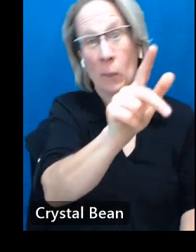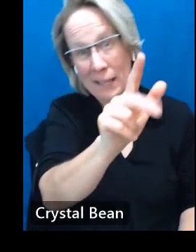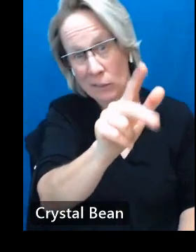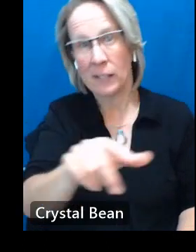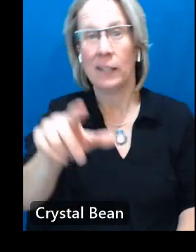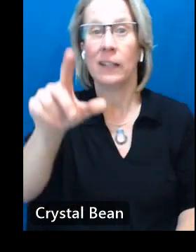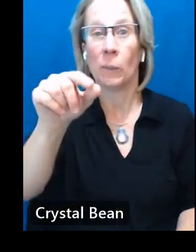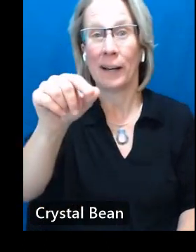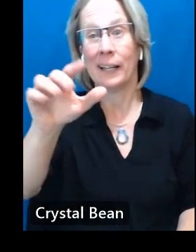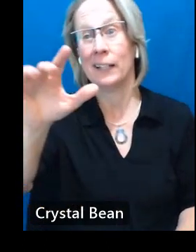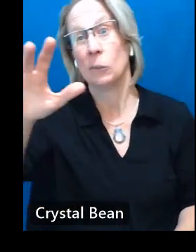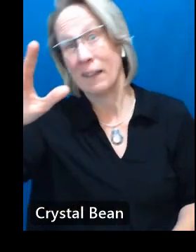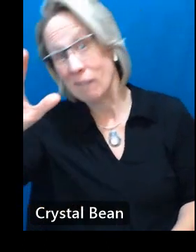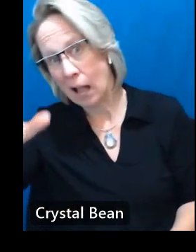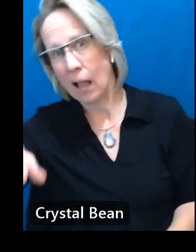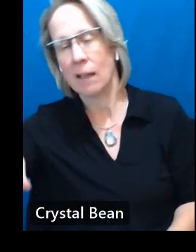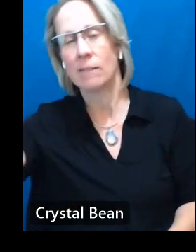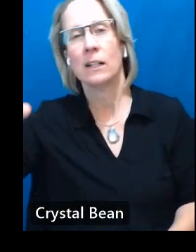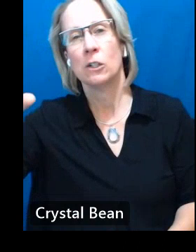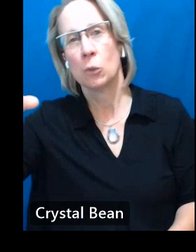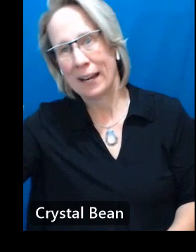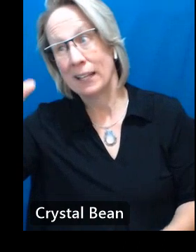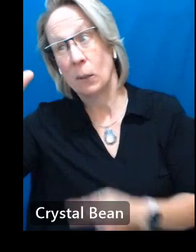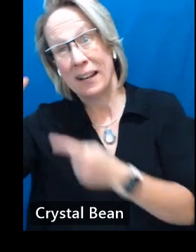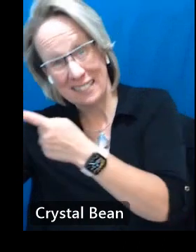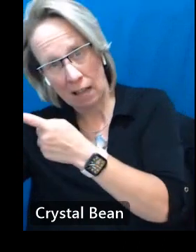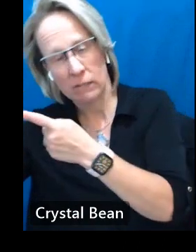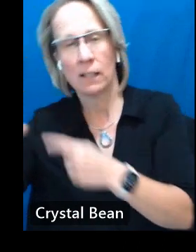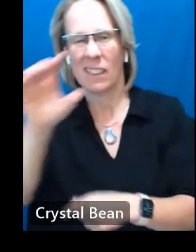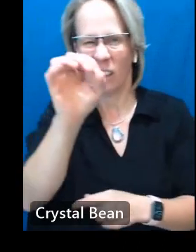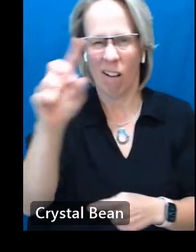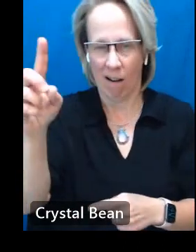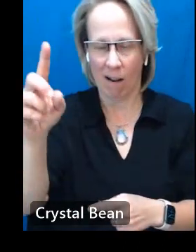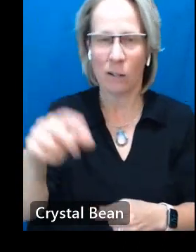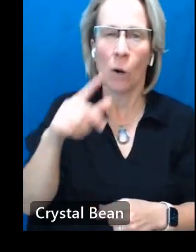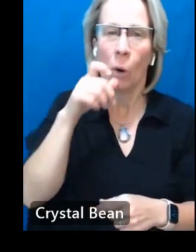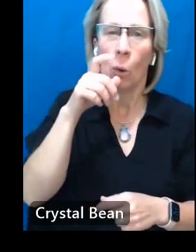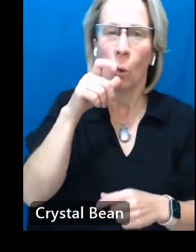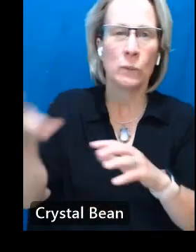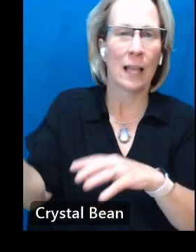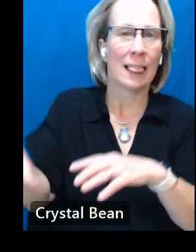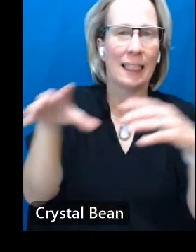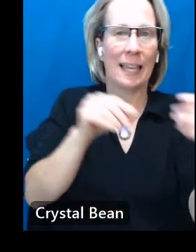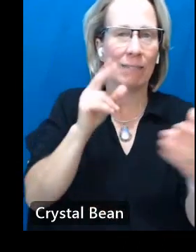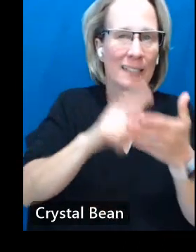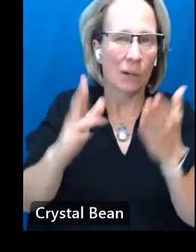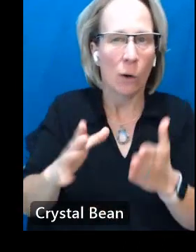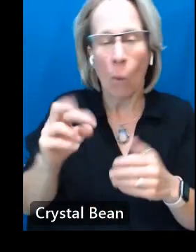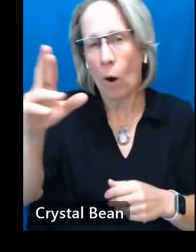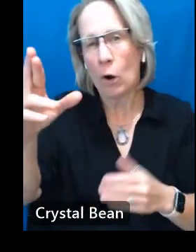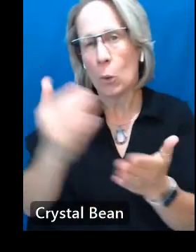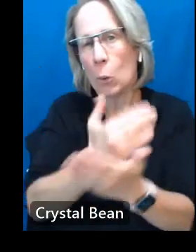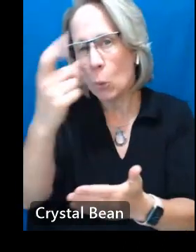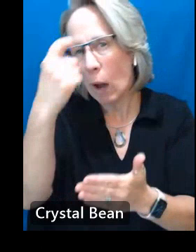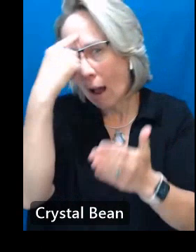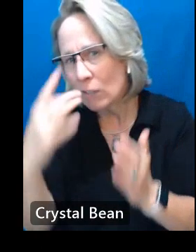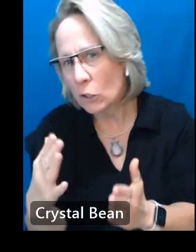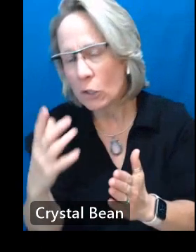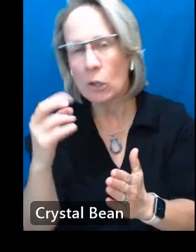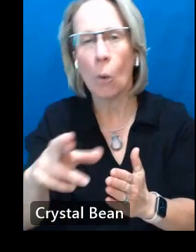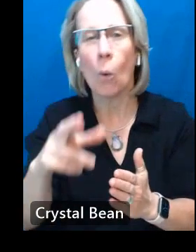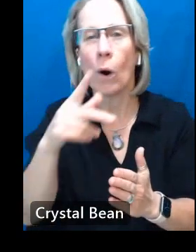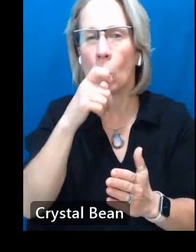all of these possibly outgoing cabinet secretaries, if there's a new governor or other elected officials like the Secretary of